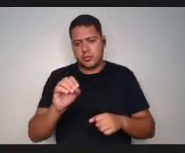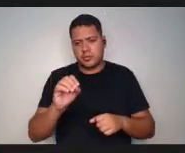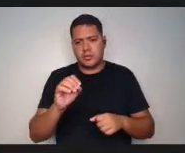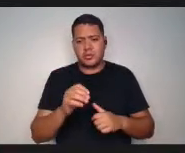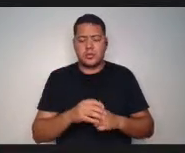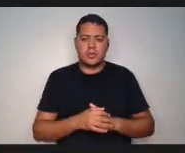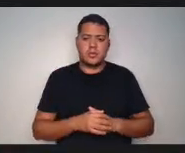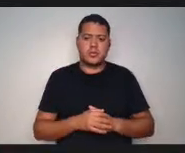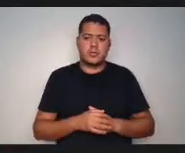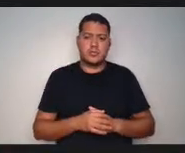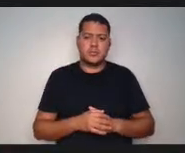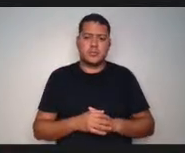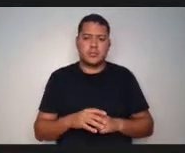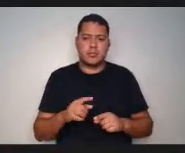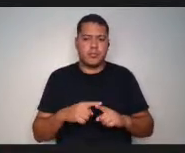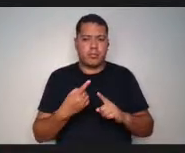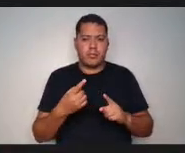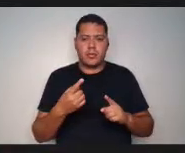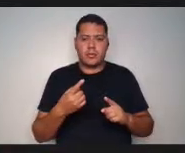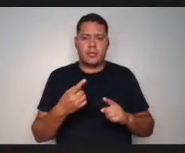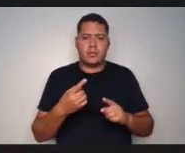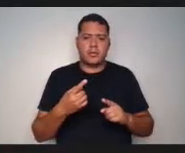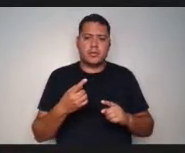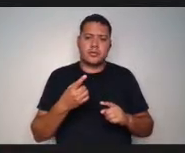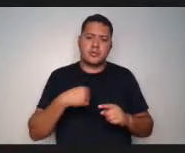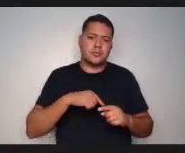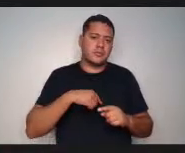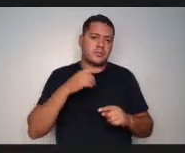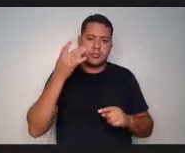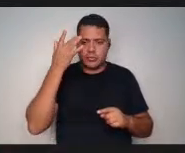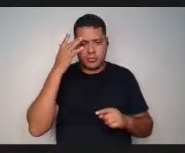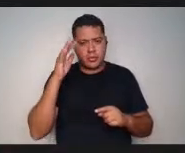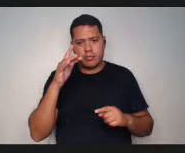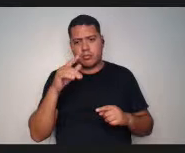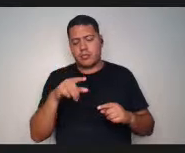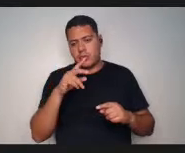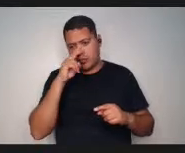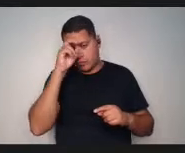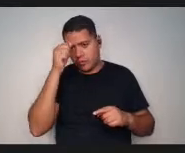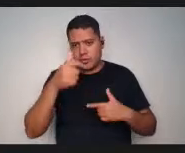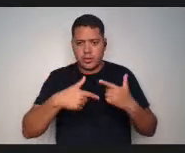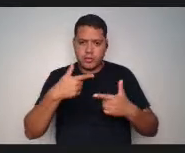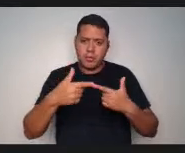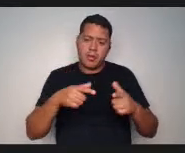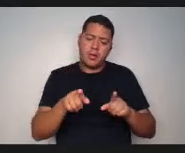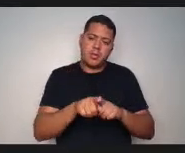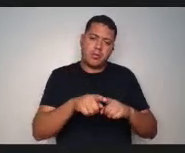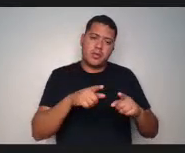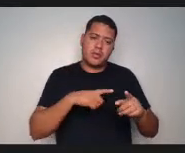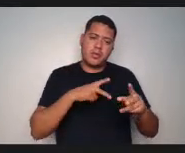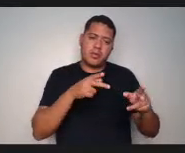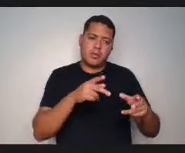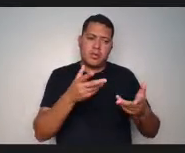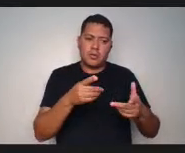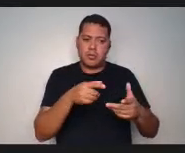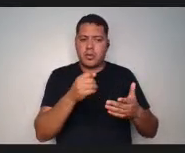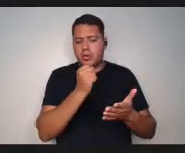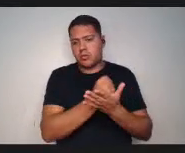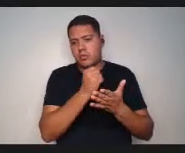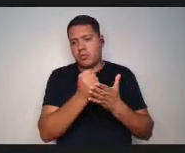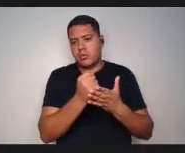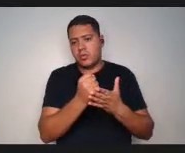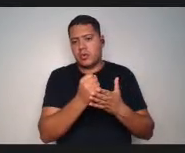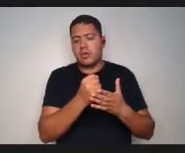union. But contracts that include specific provisions to improve working conditions and make work